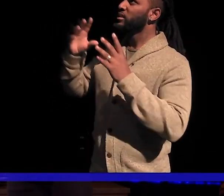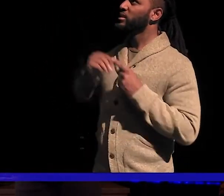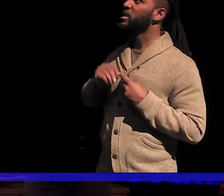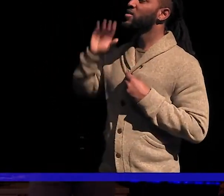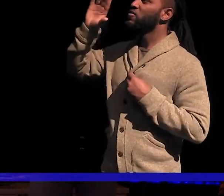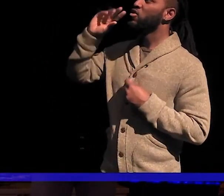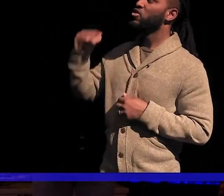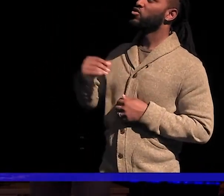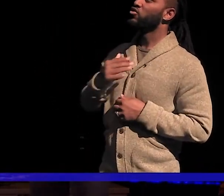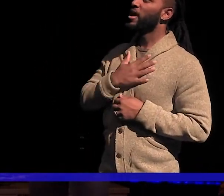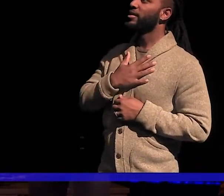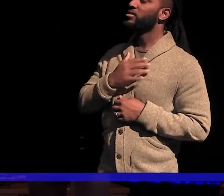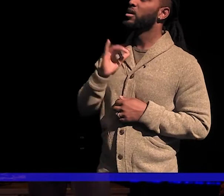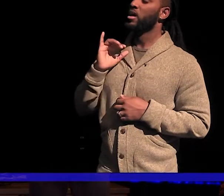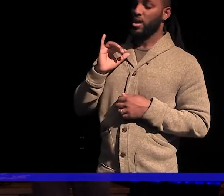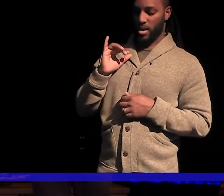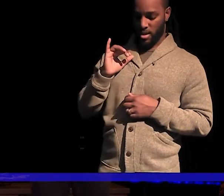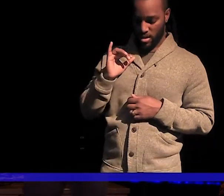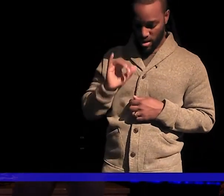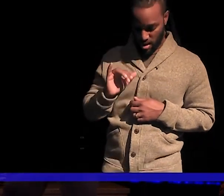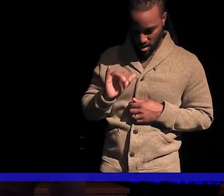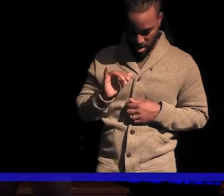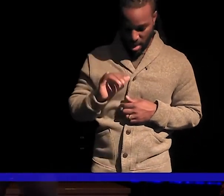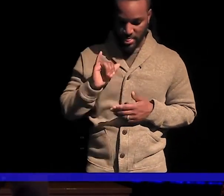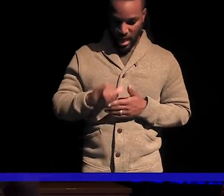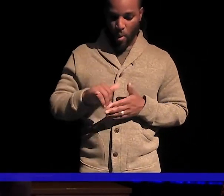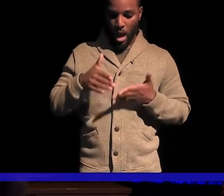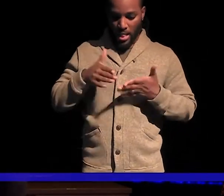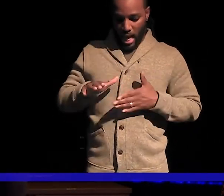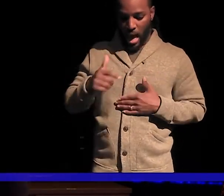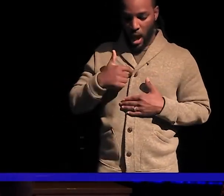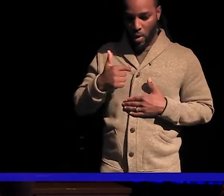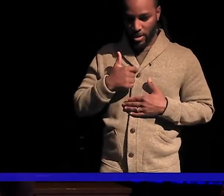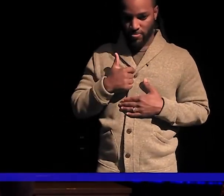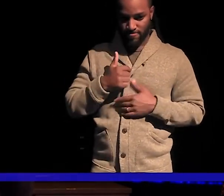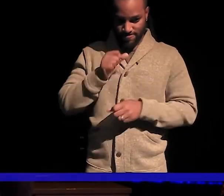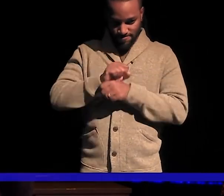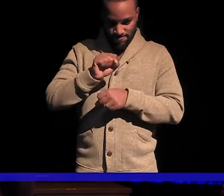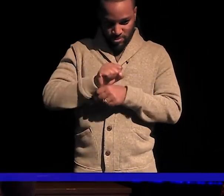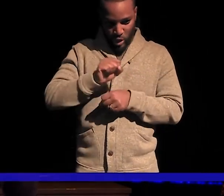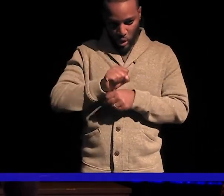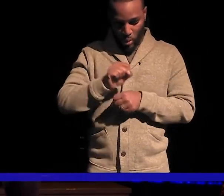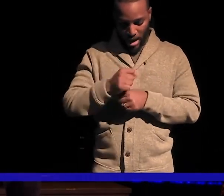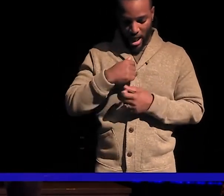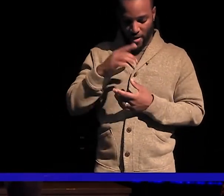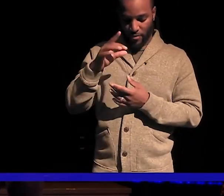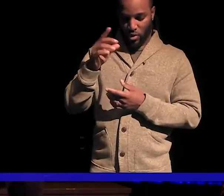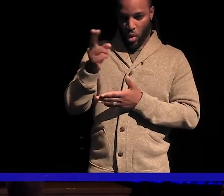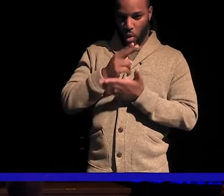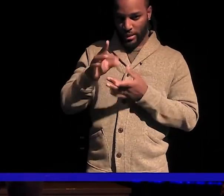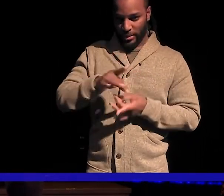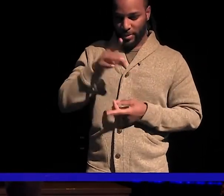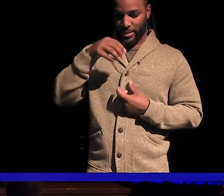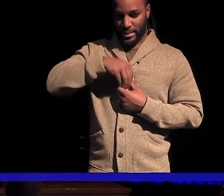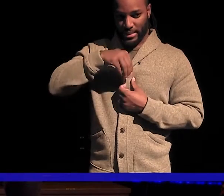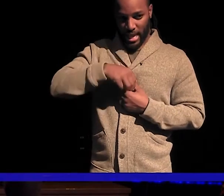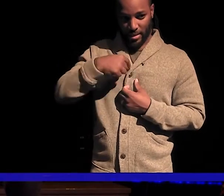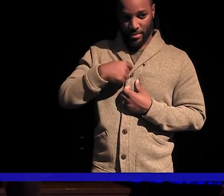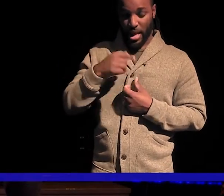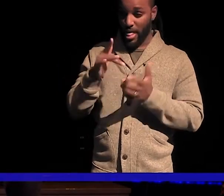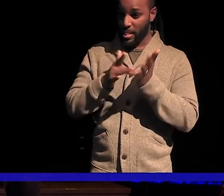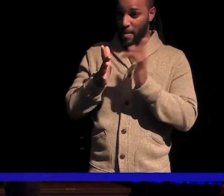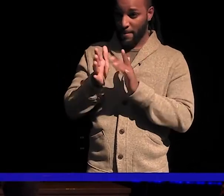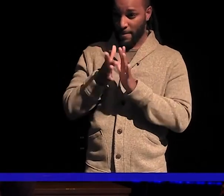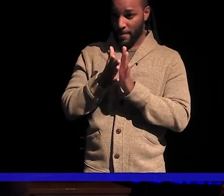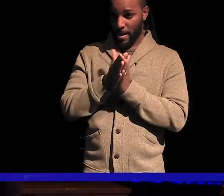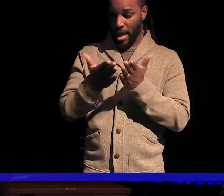of God that would allow us to move in the power of the Holy Spirit. The Bible tells us in these verses